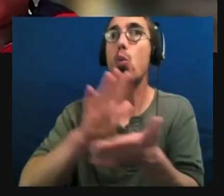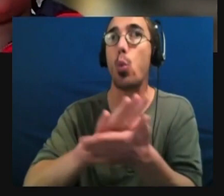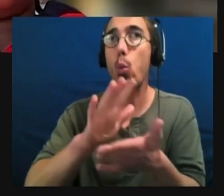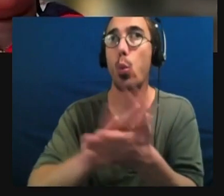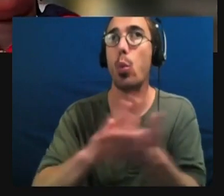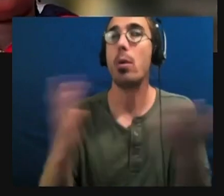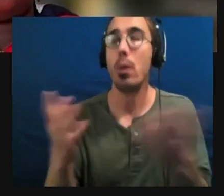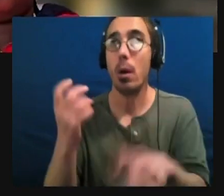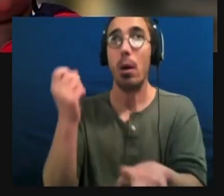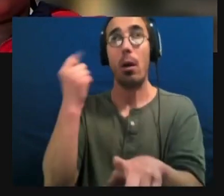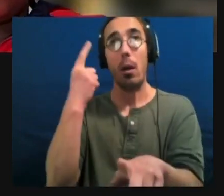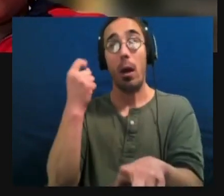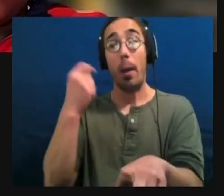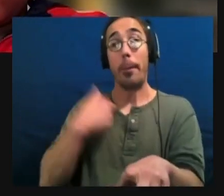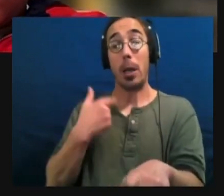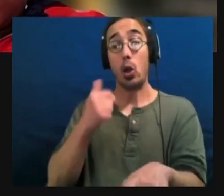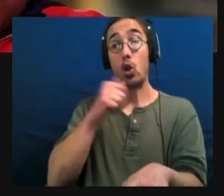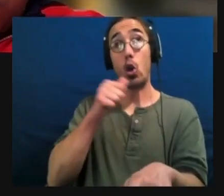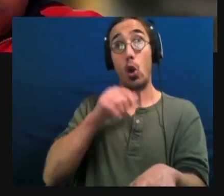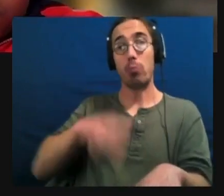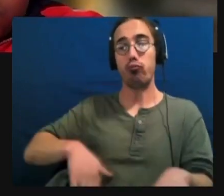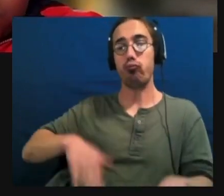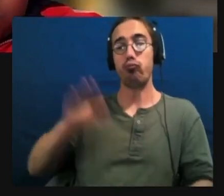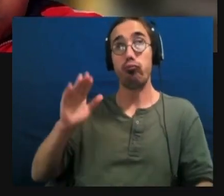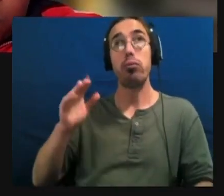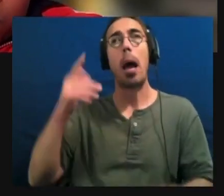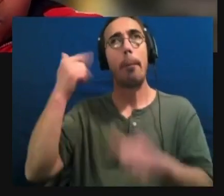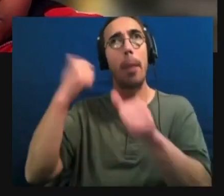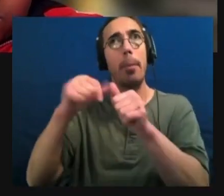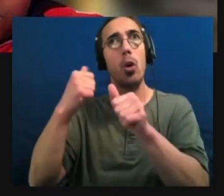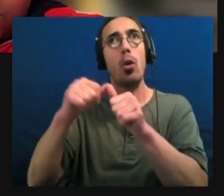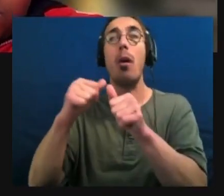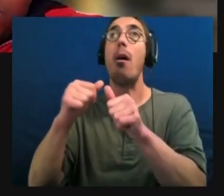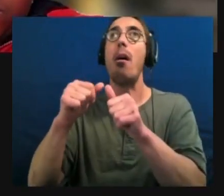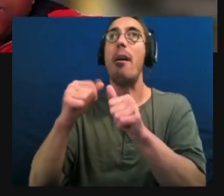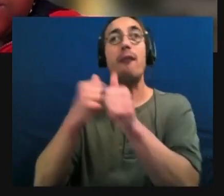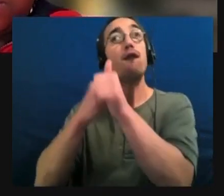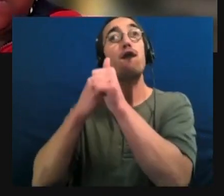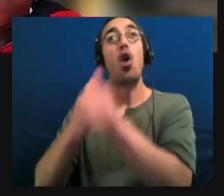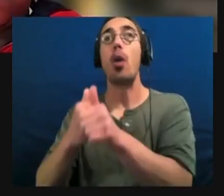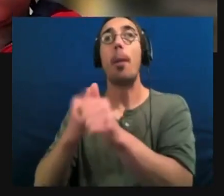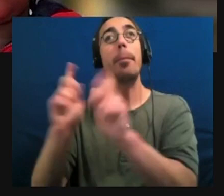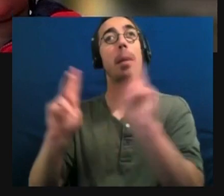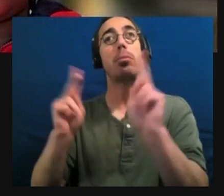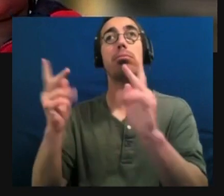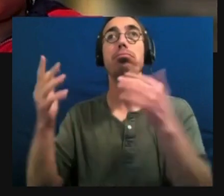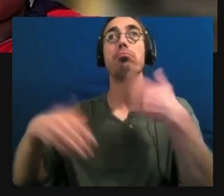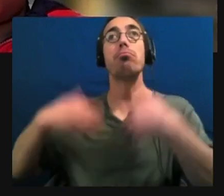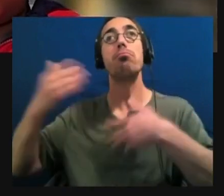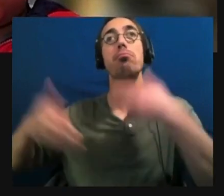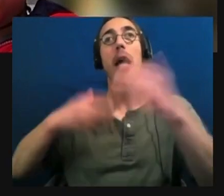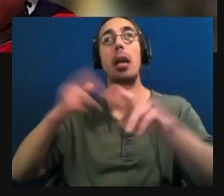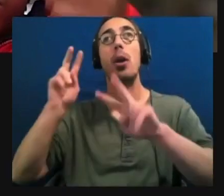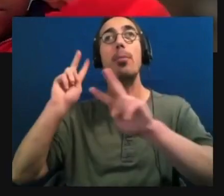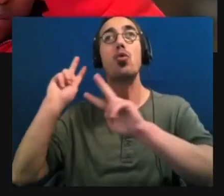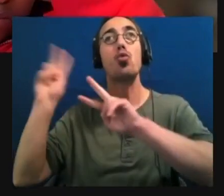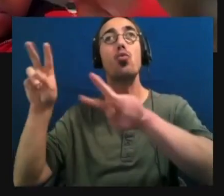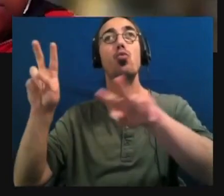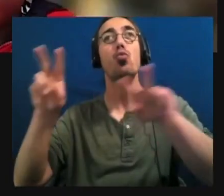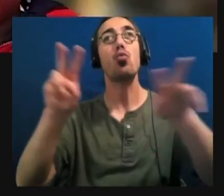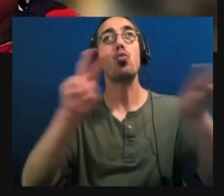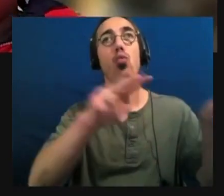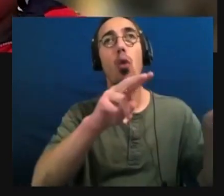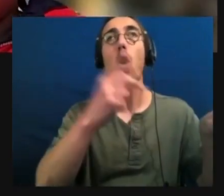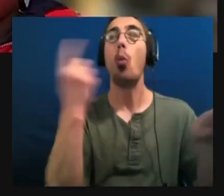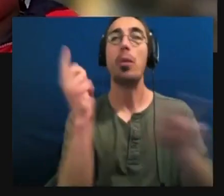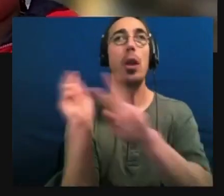as a little girl, I would just follow people along and I would observe, like I'm always